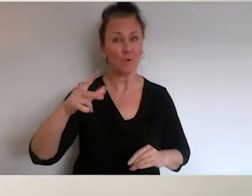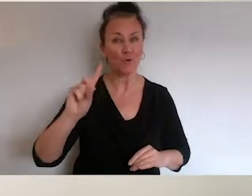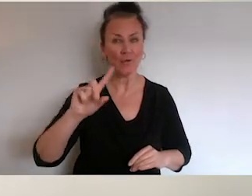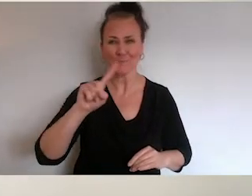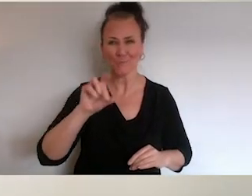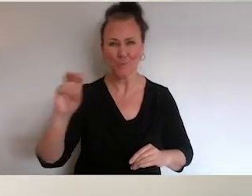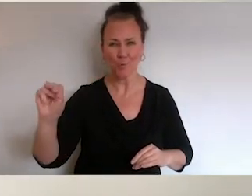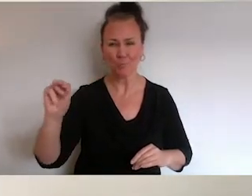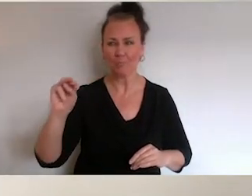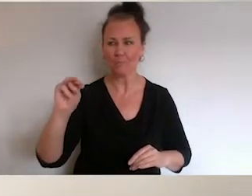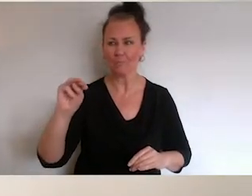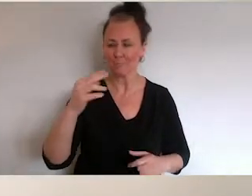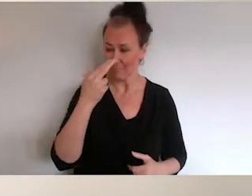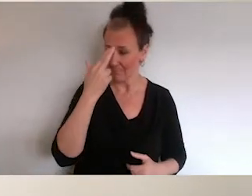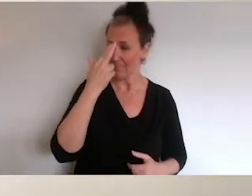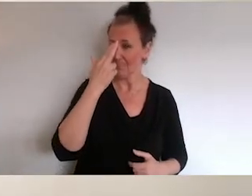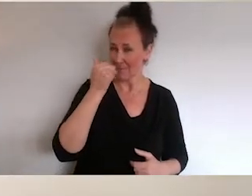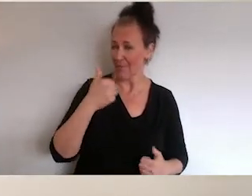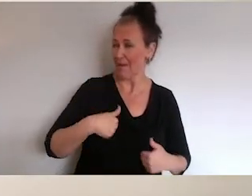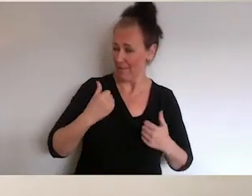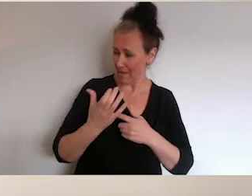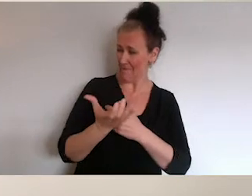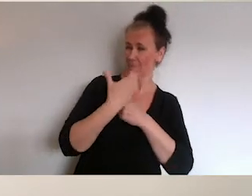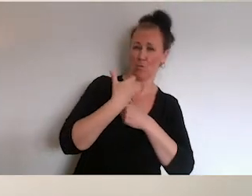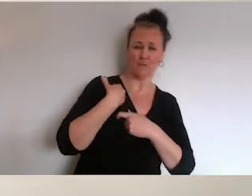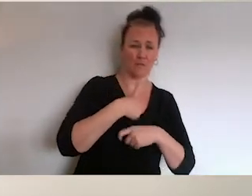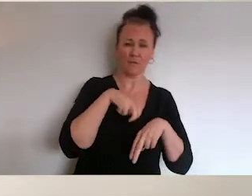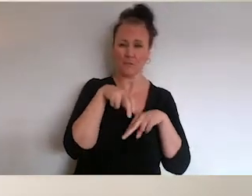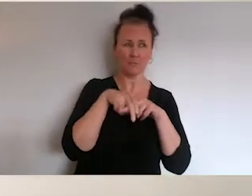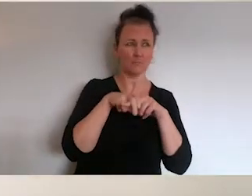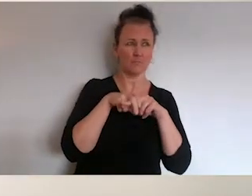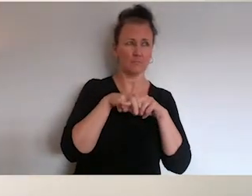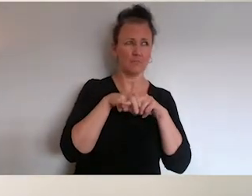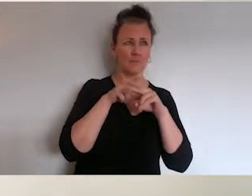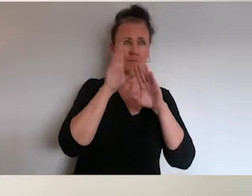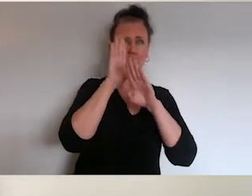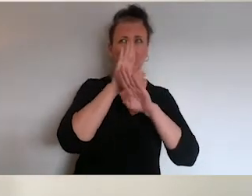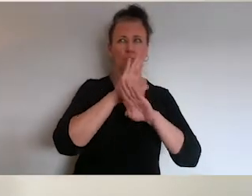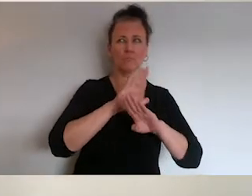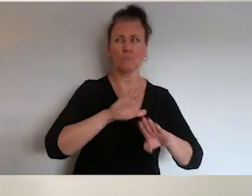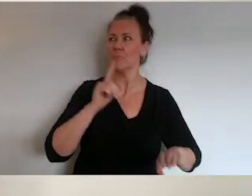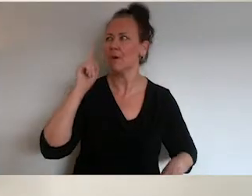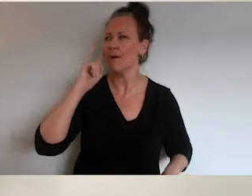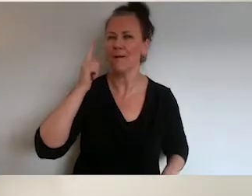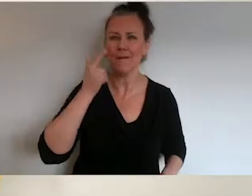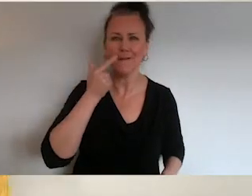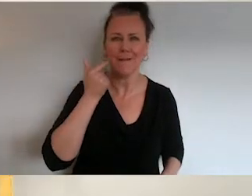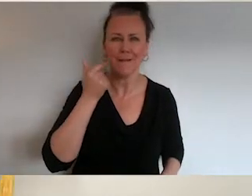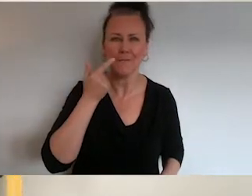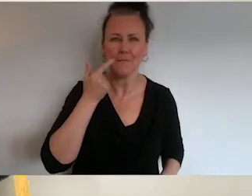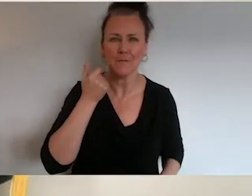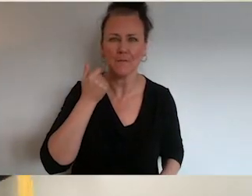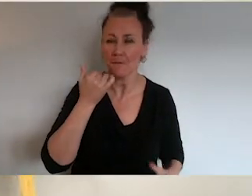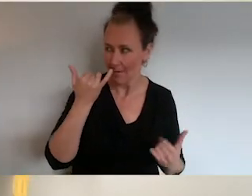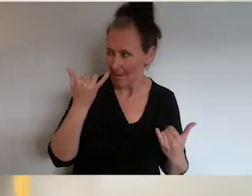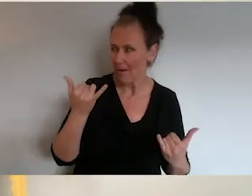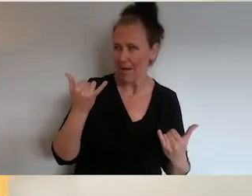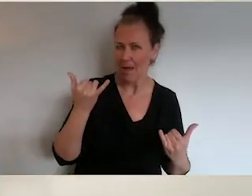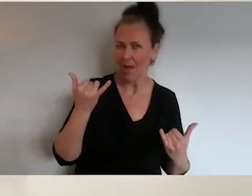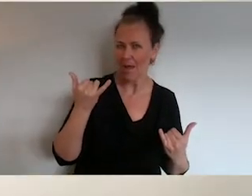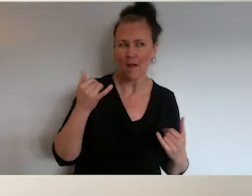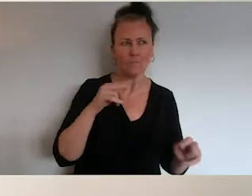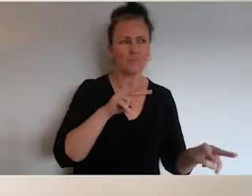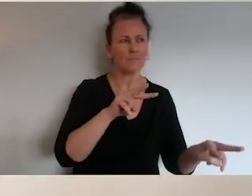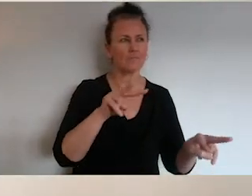to Zoom. It's funny how life forced us to sit still so we could finally hear that laughter in the room. Now do you